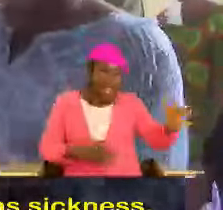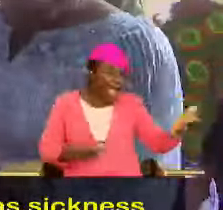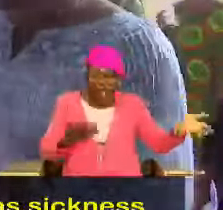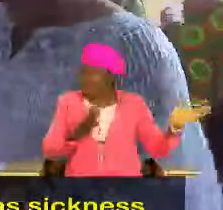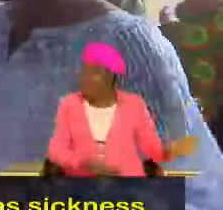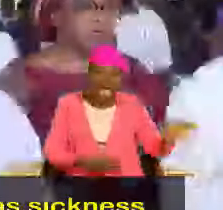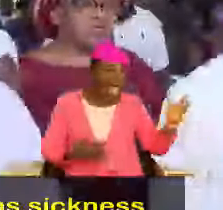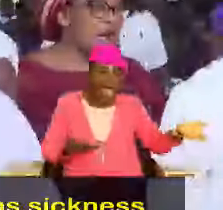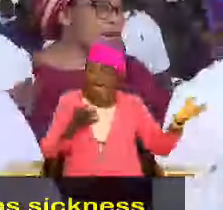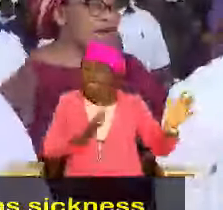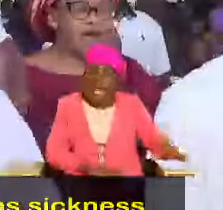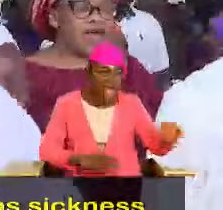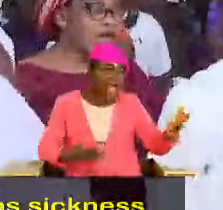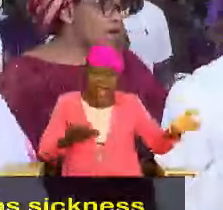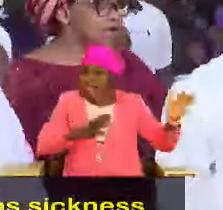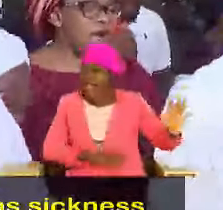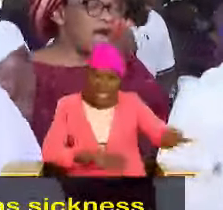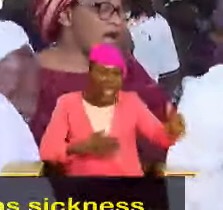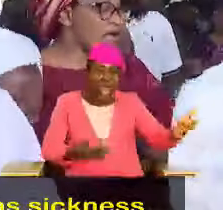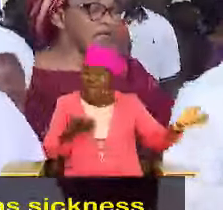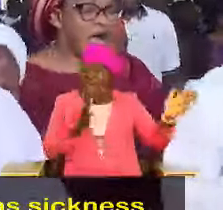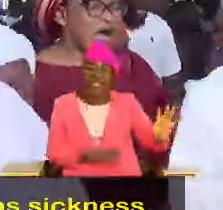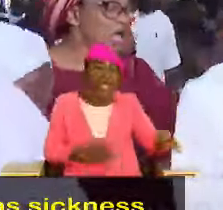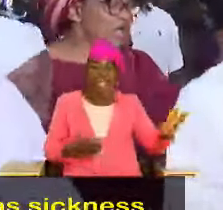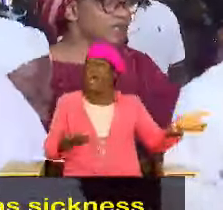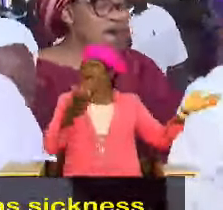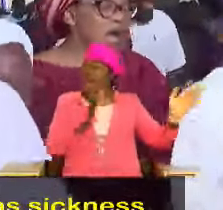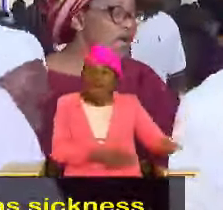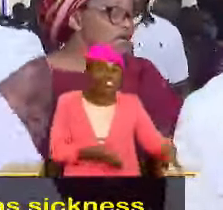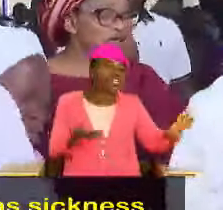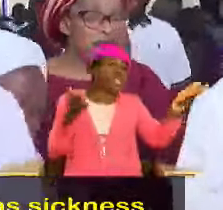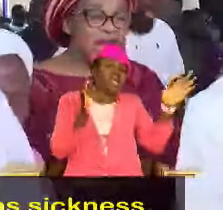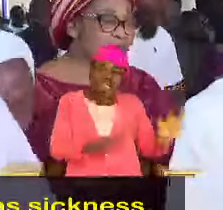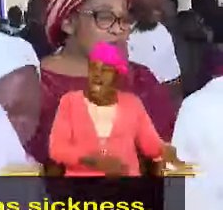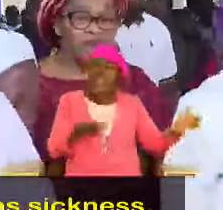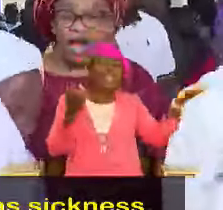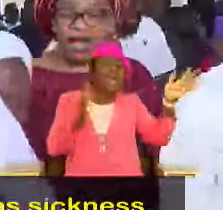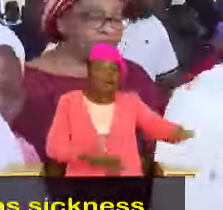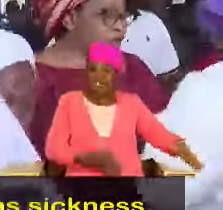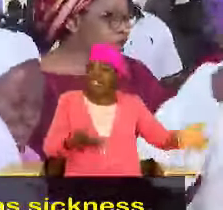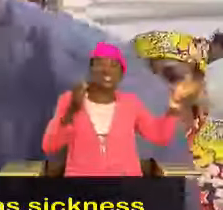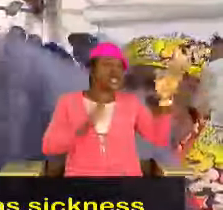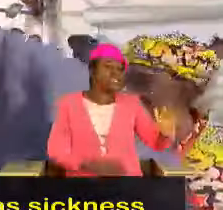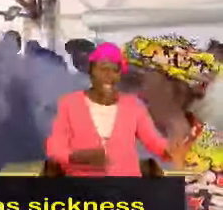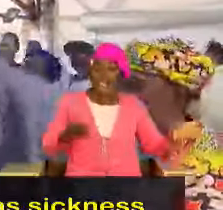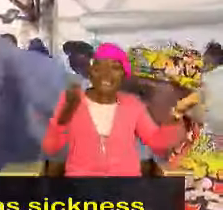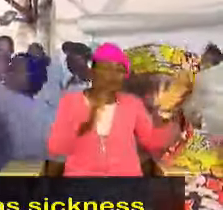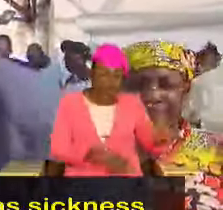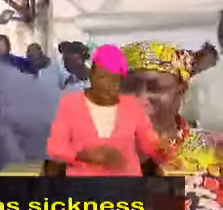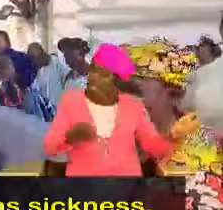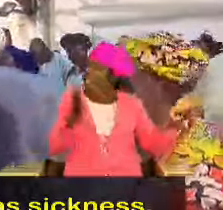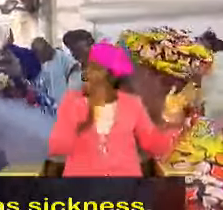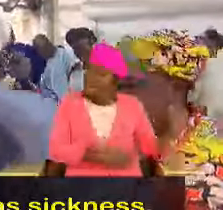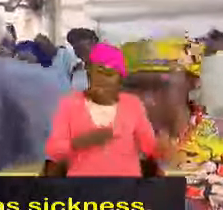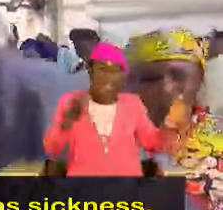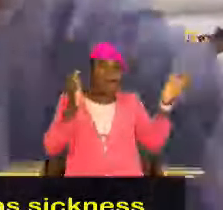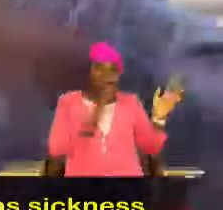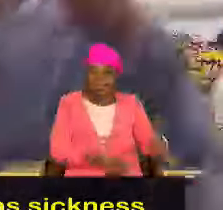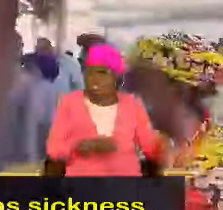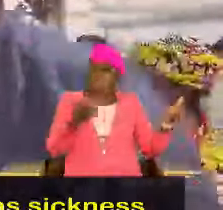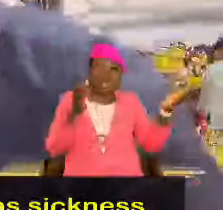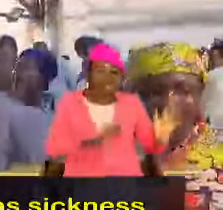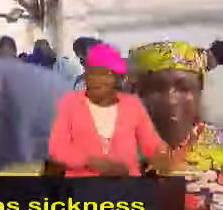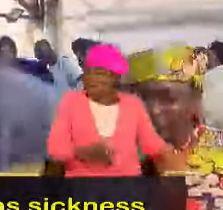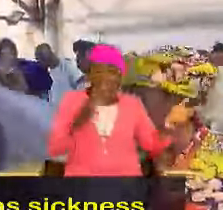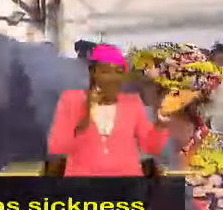frustration he my life die die die die die die die die die die